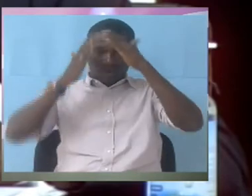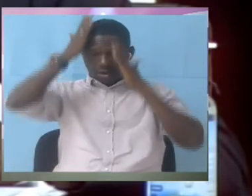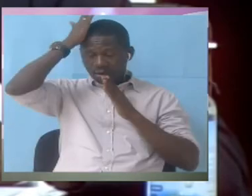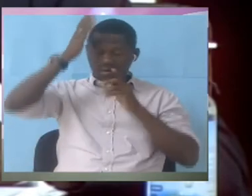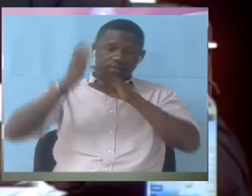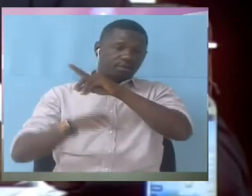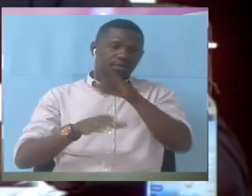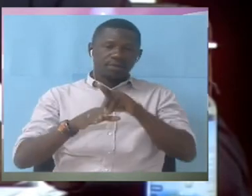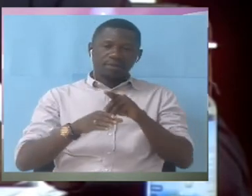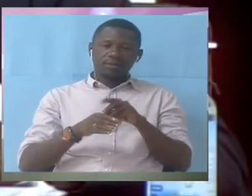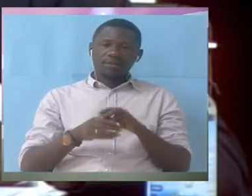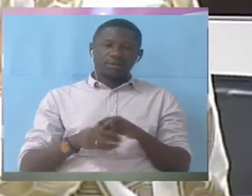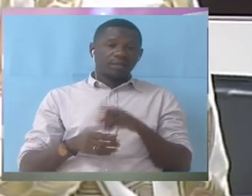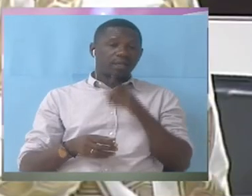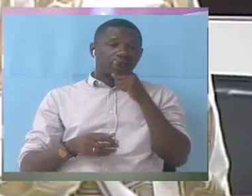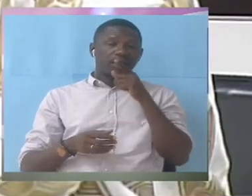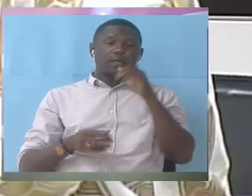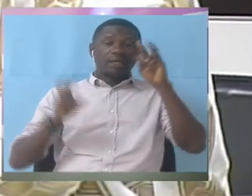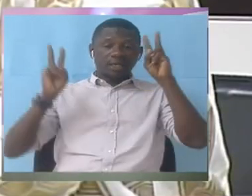they did not get on well. And